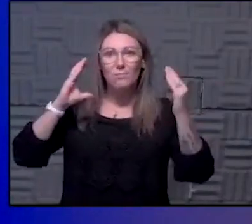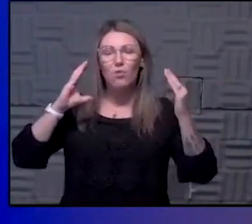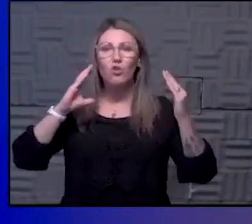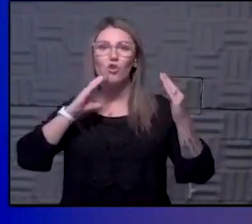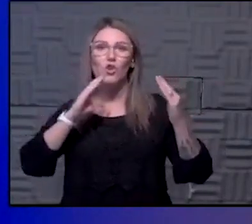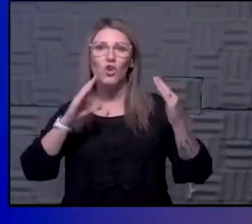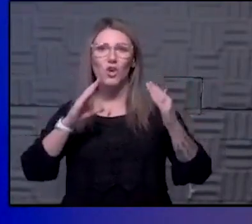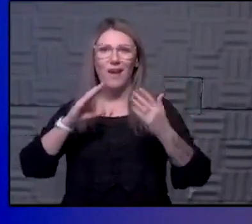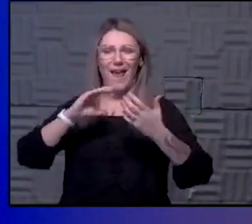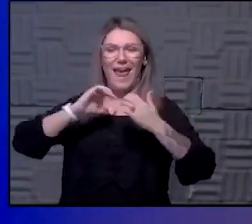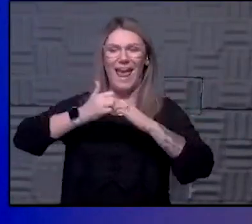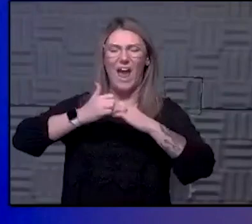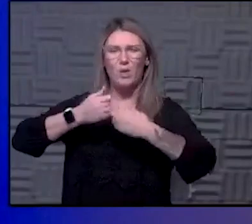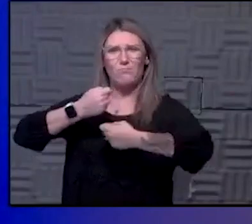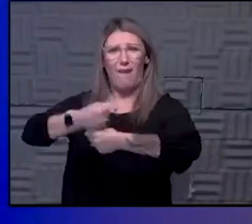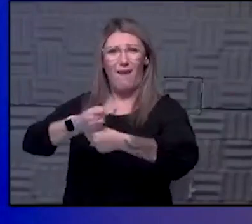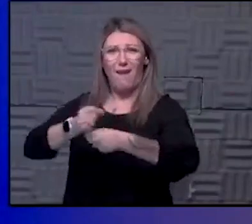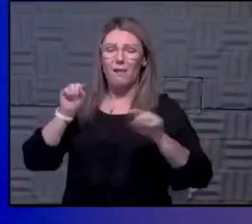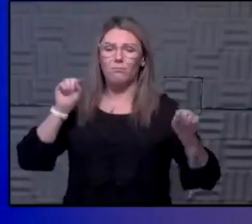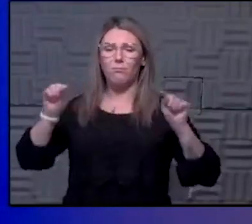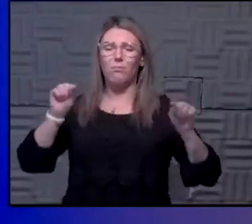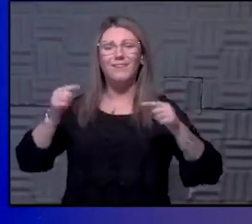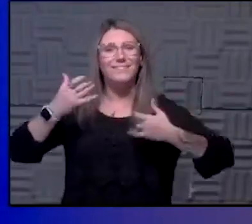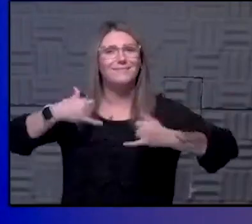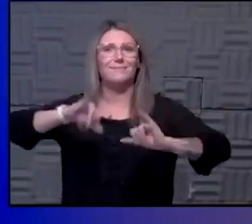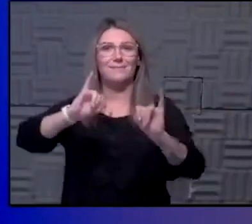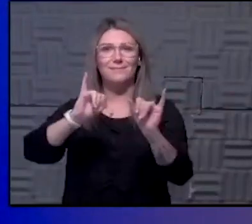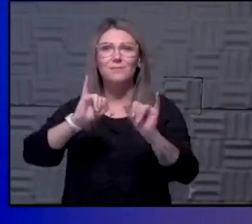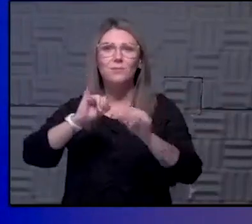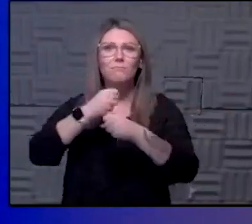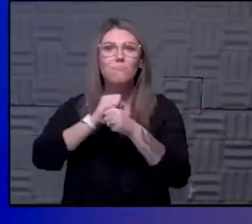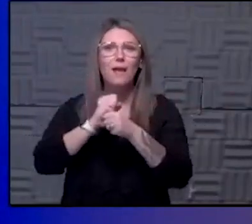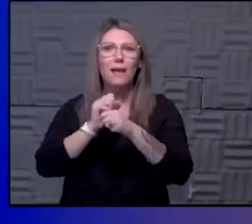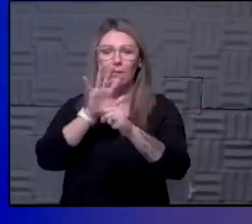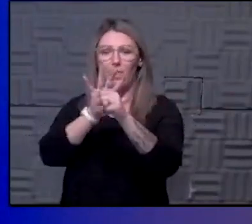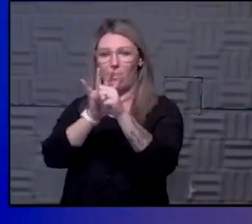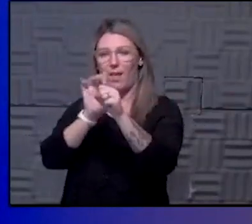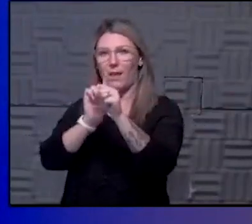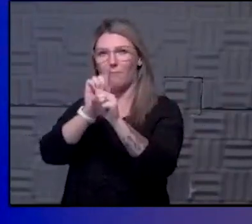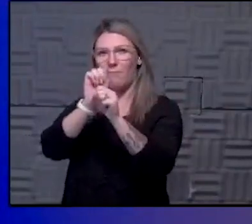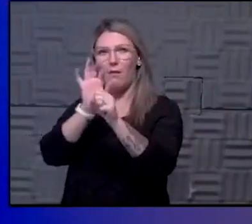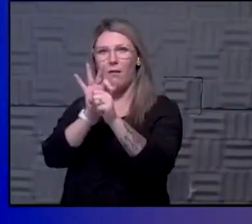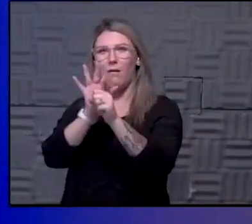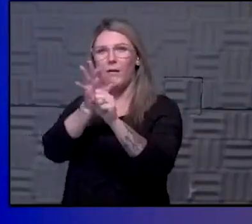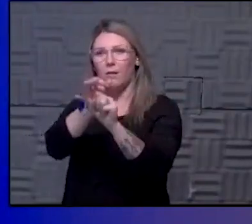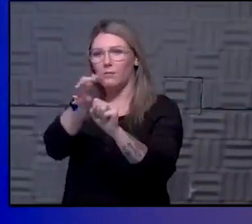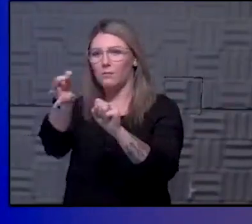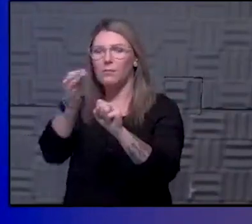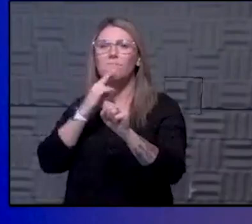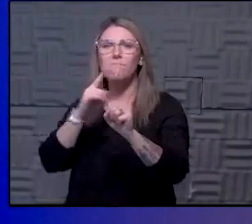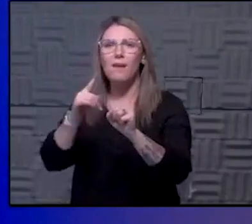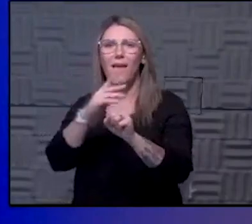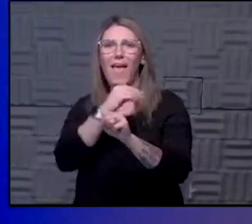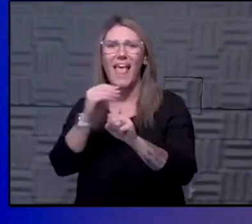The mechanism of action, you're still producing the spike protein, you are mounting an immune response, T cells and B cells, to that